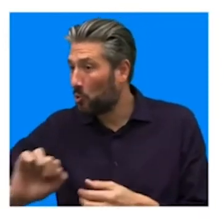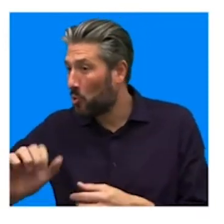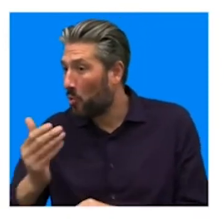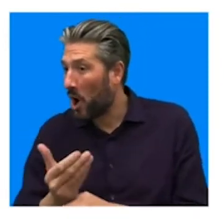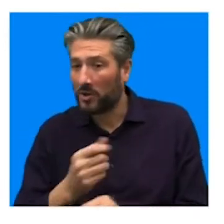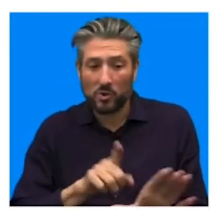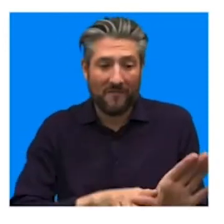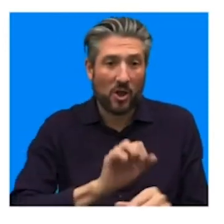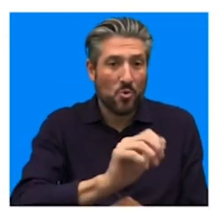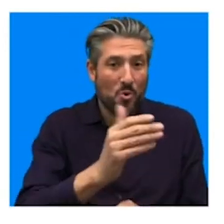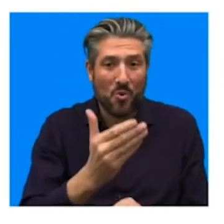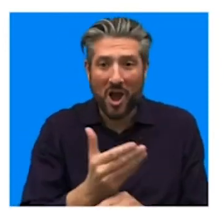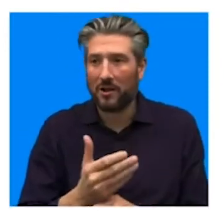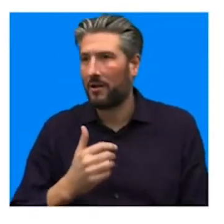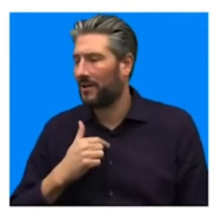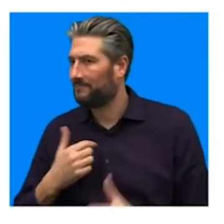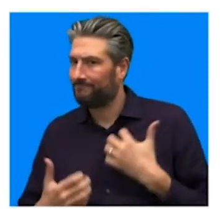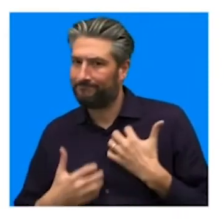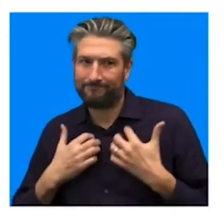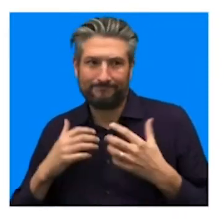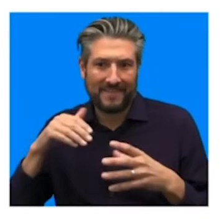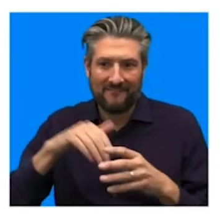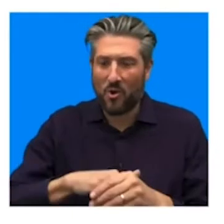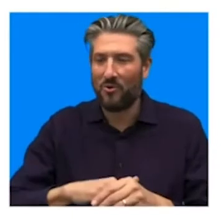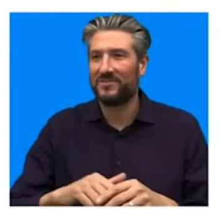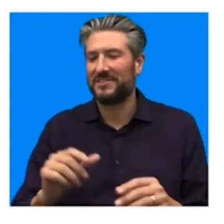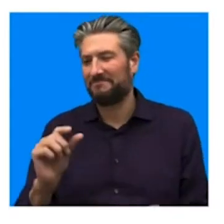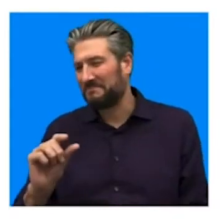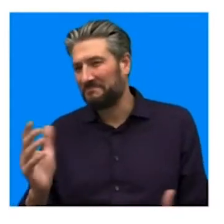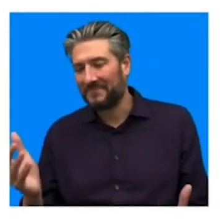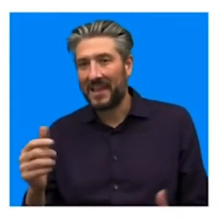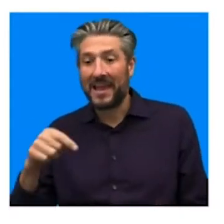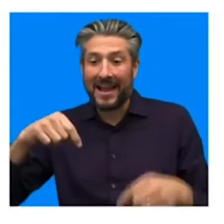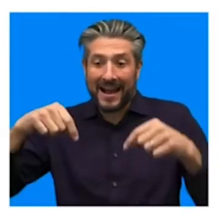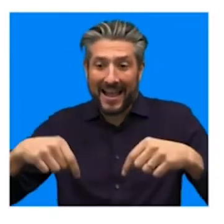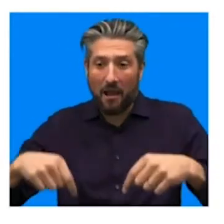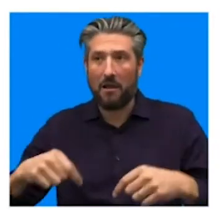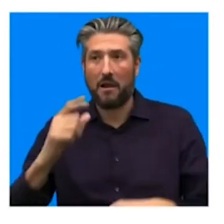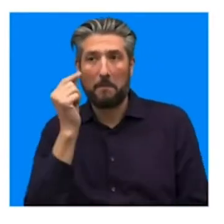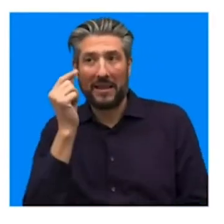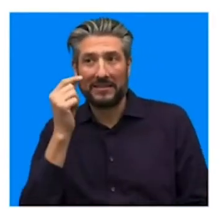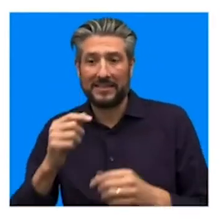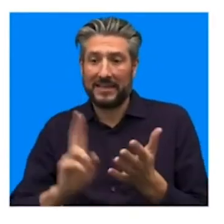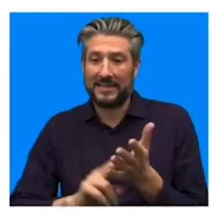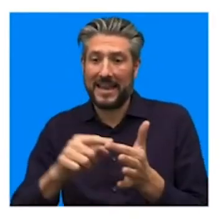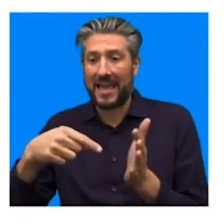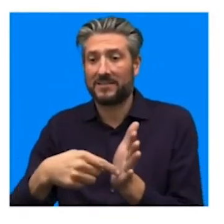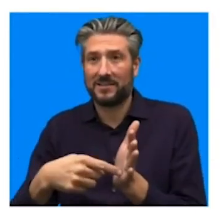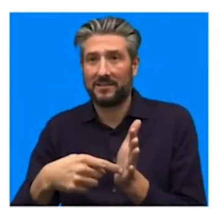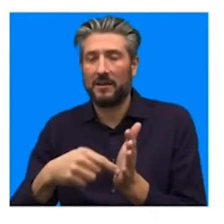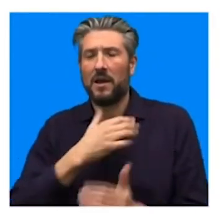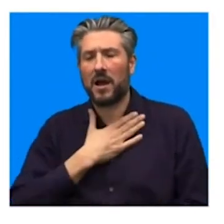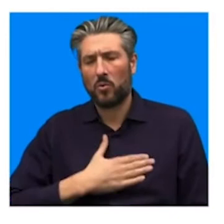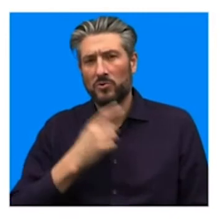honored to be part of it in some small way. And here with AbilityNet, I'd like to see all of these technology companies get